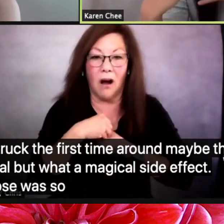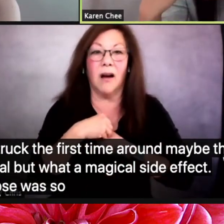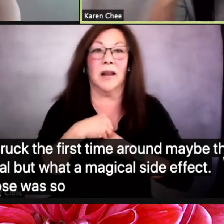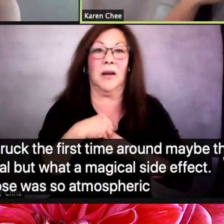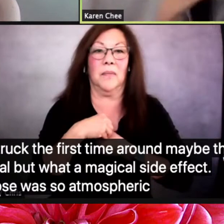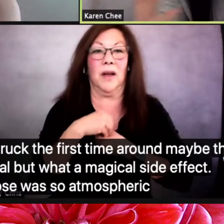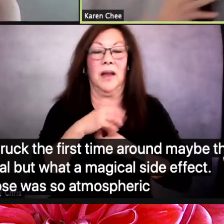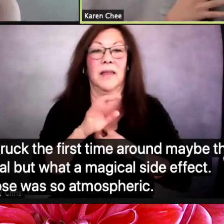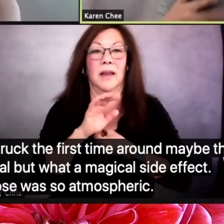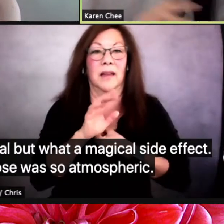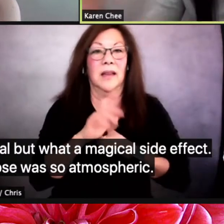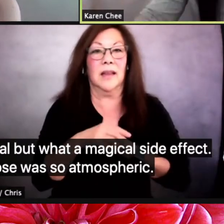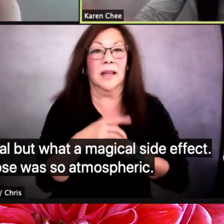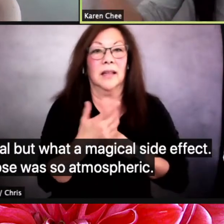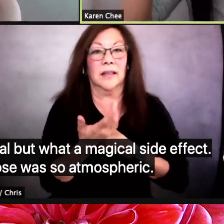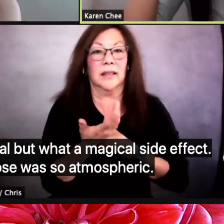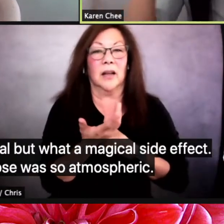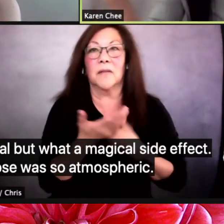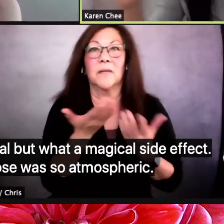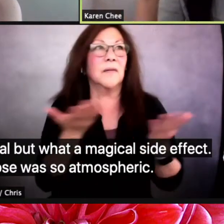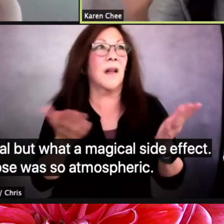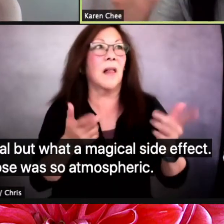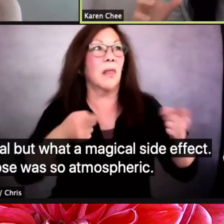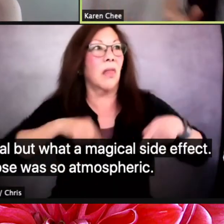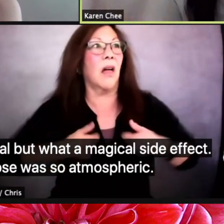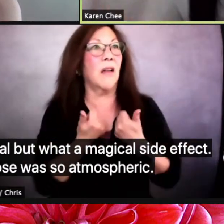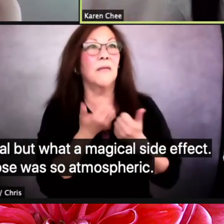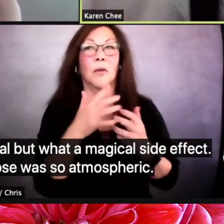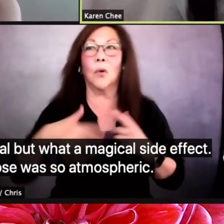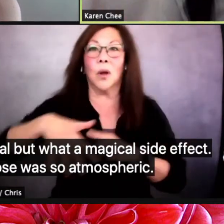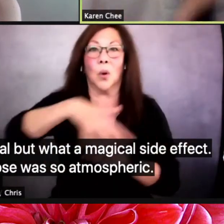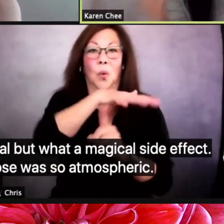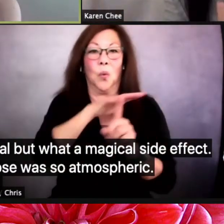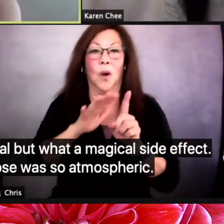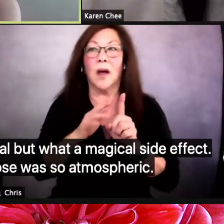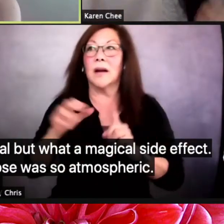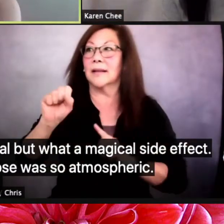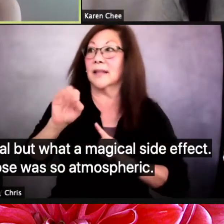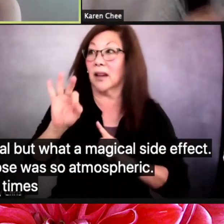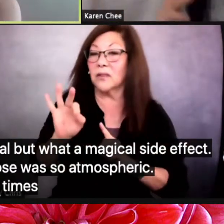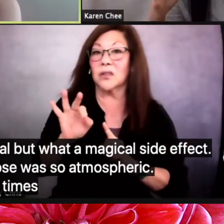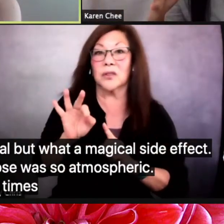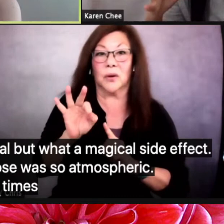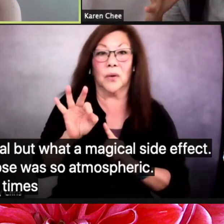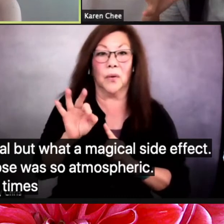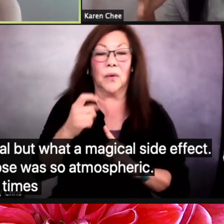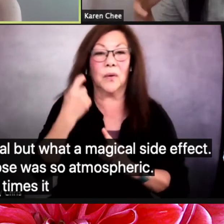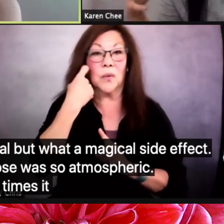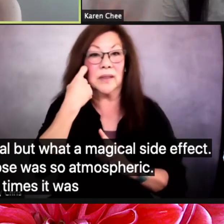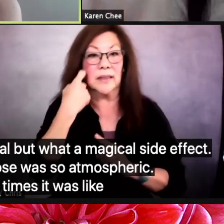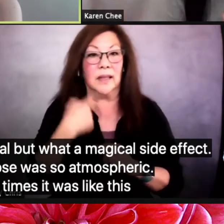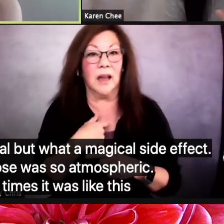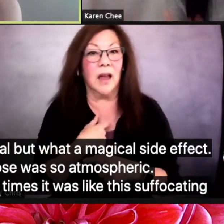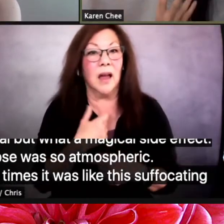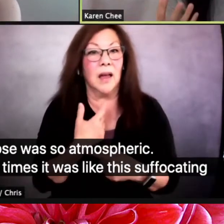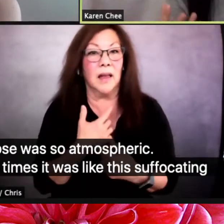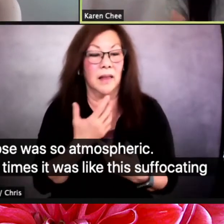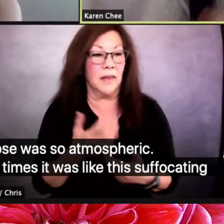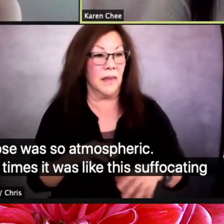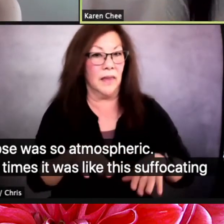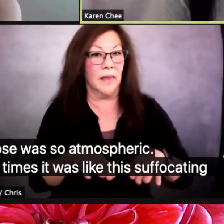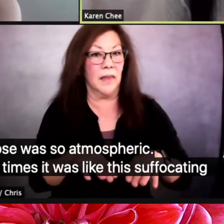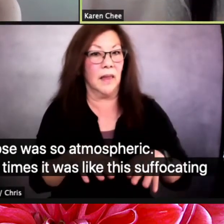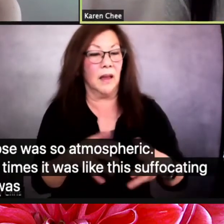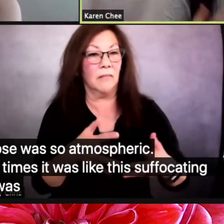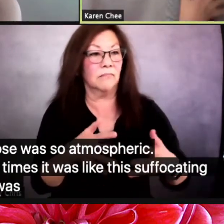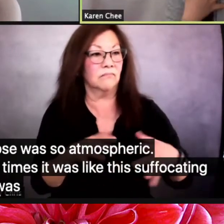sort of suffocating nature of things sort of like floating around in San Francisco at the time Mm. of the gold rush, of like the time of the ground being uprooted